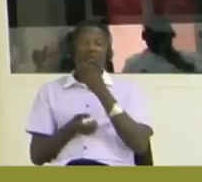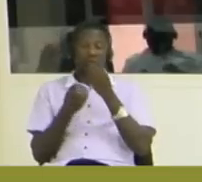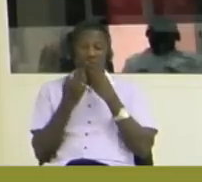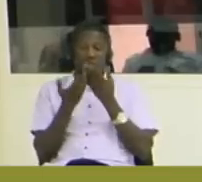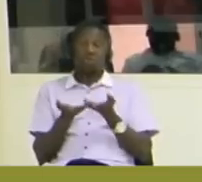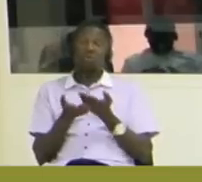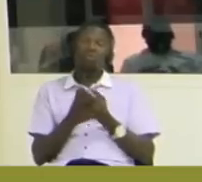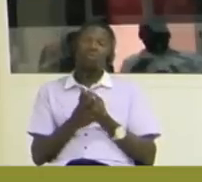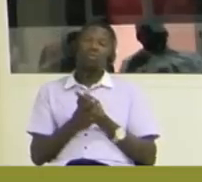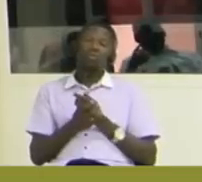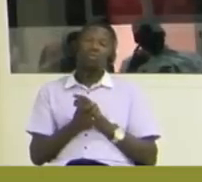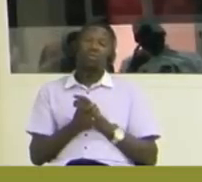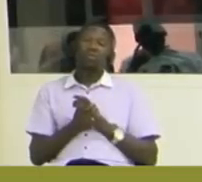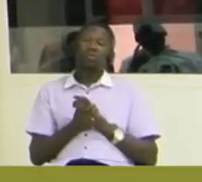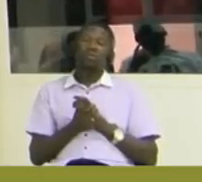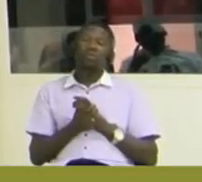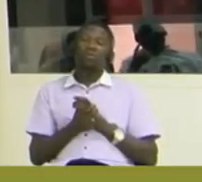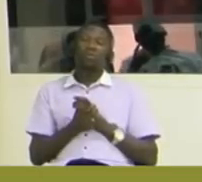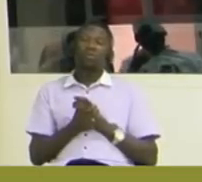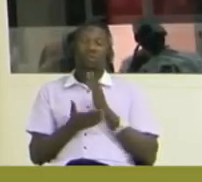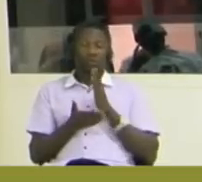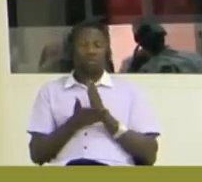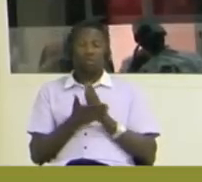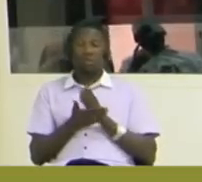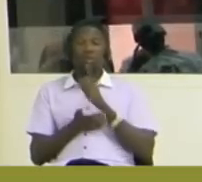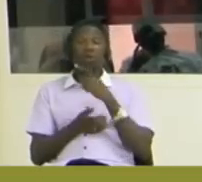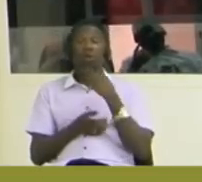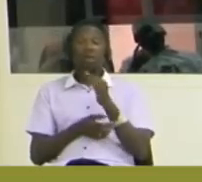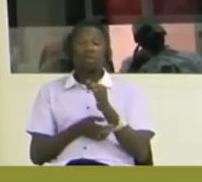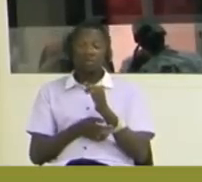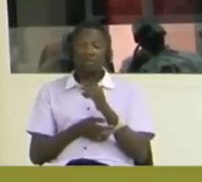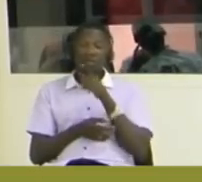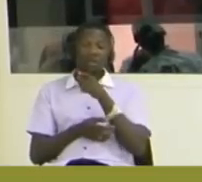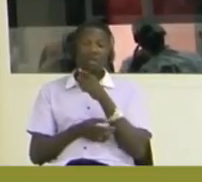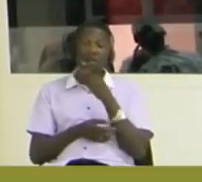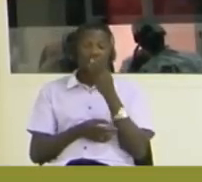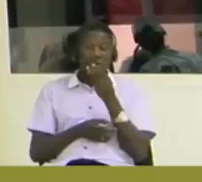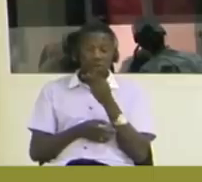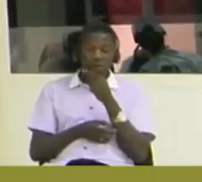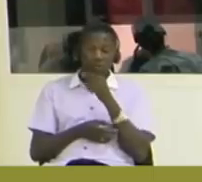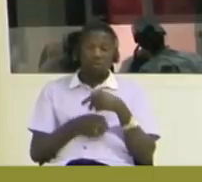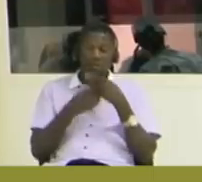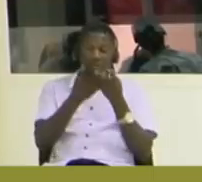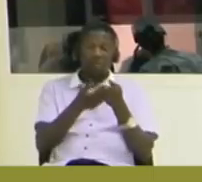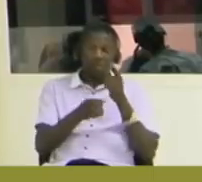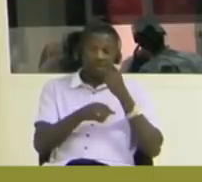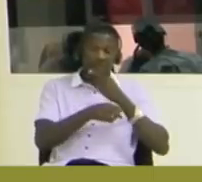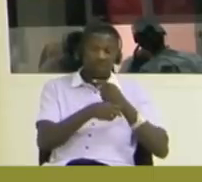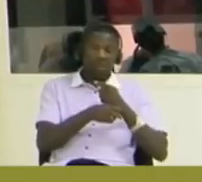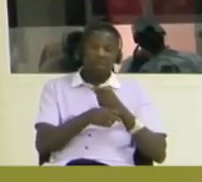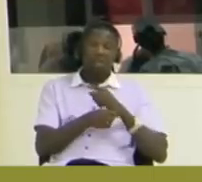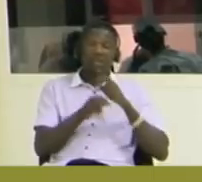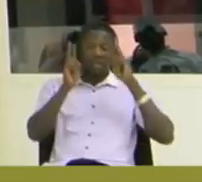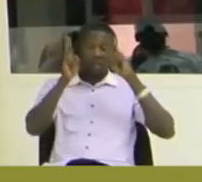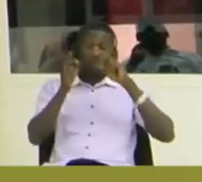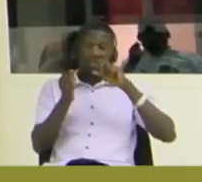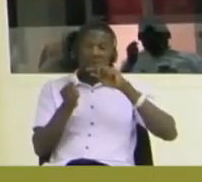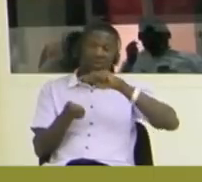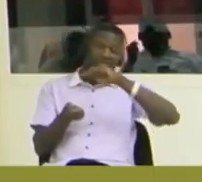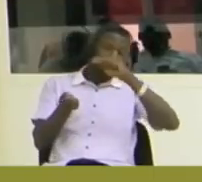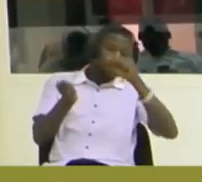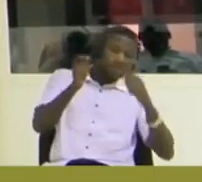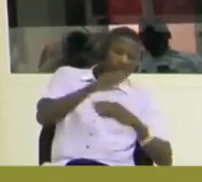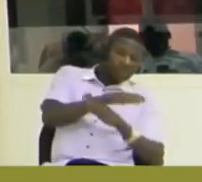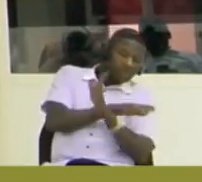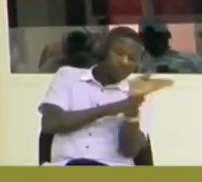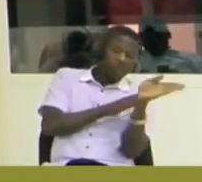but what if that money was meant for Gambia and Jame was diverting it to the Casamas